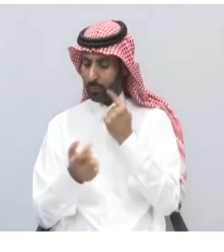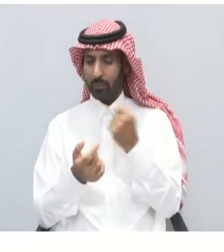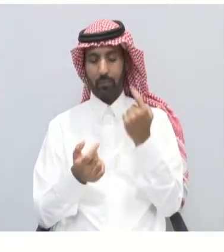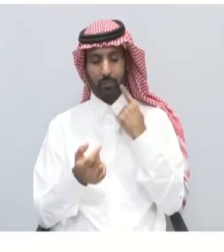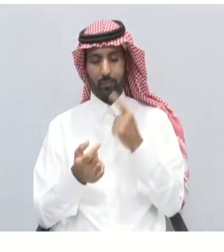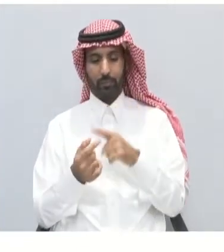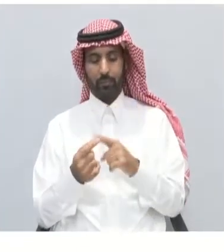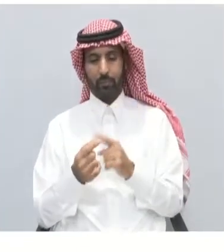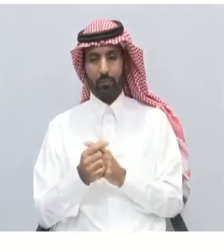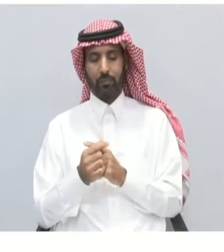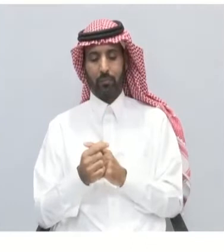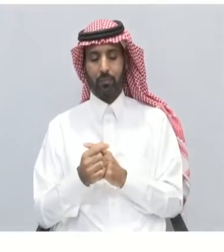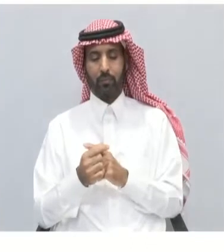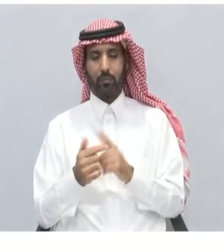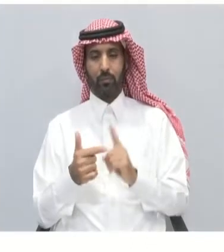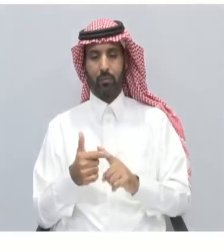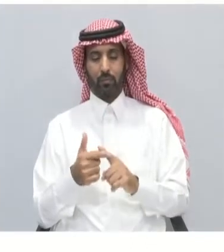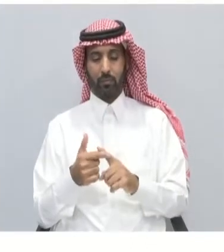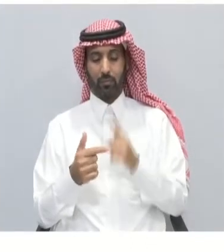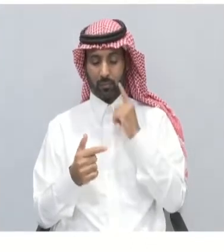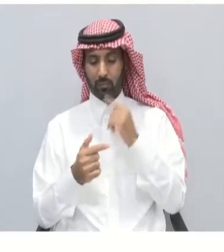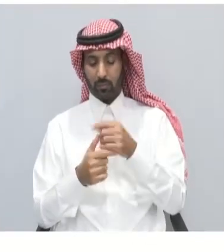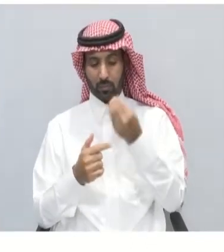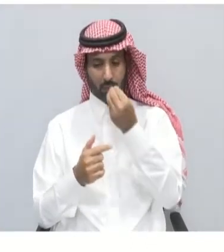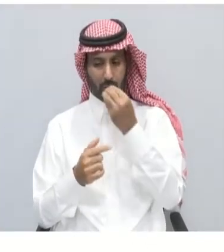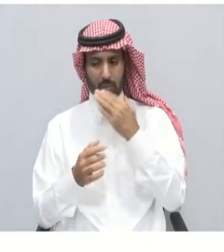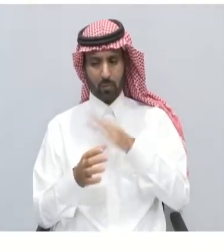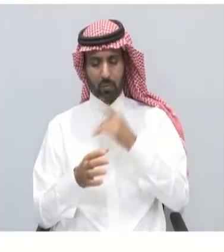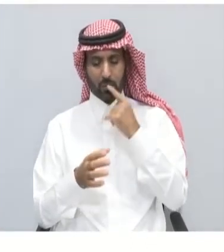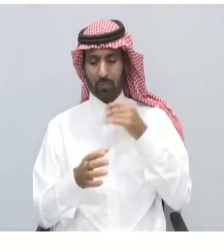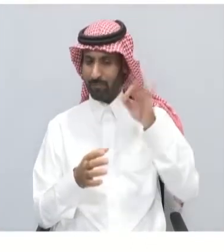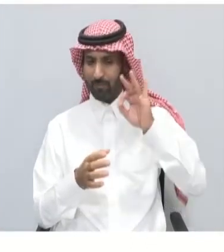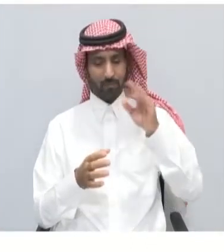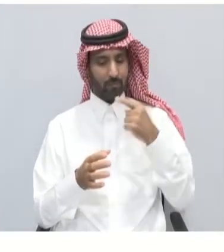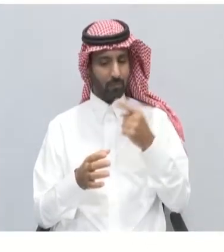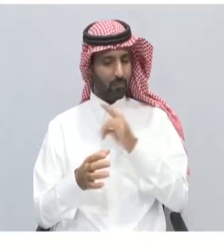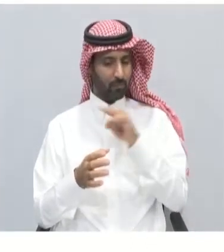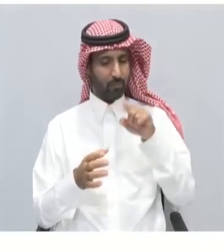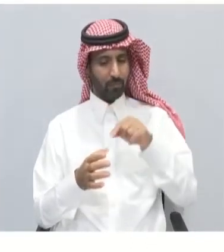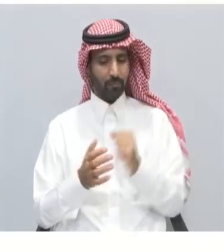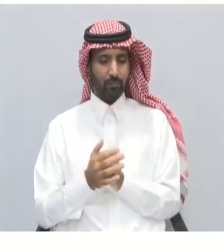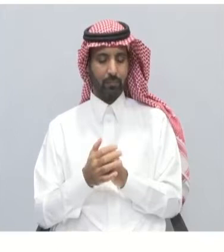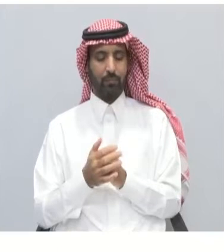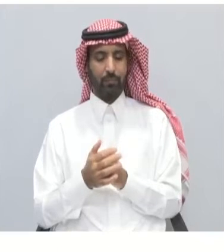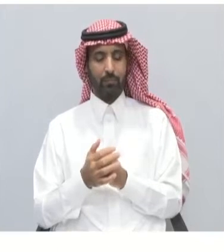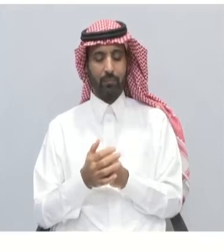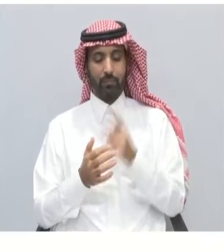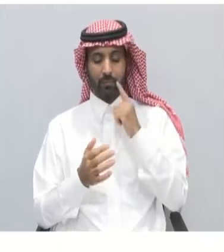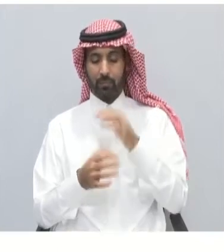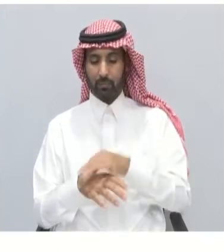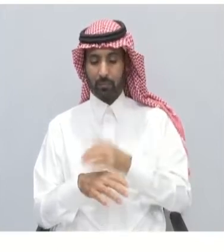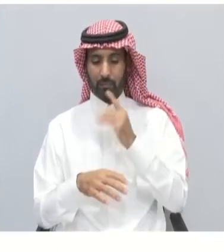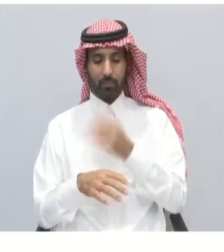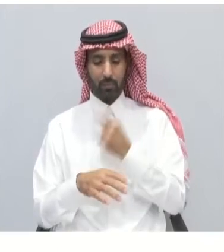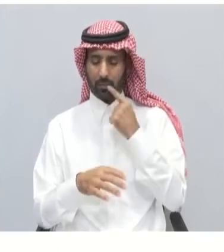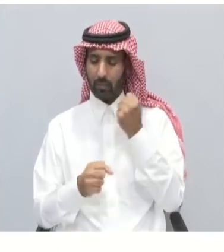about it and it's true. People on a diet, it's false. We didn't read anything about that. People who